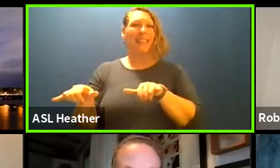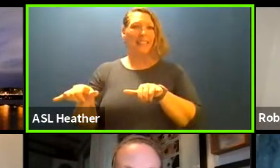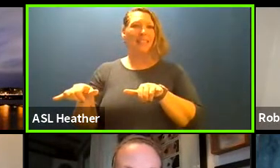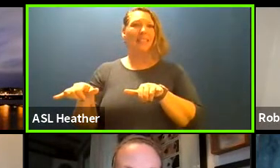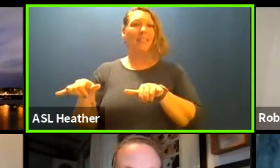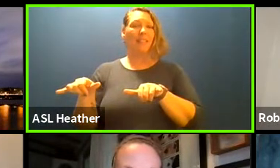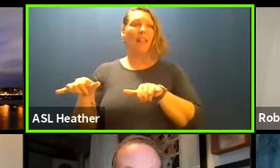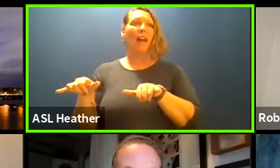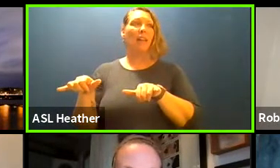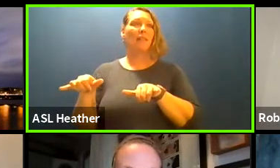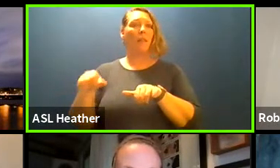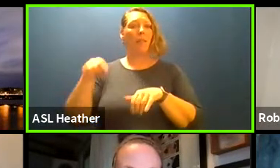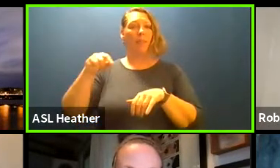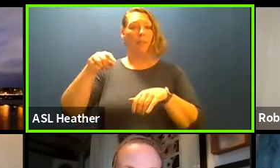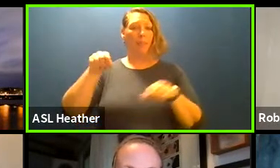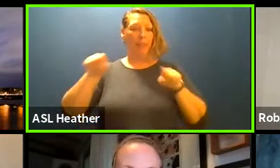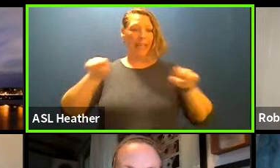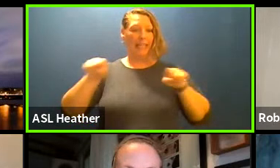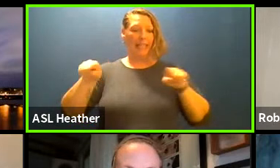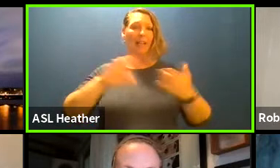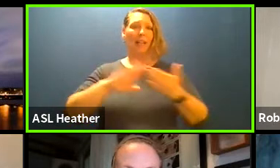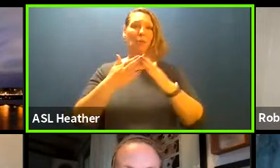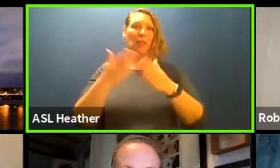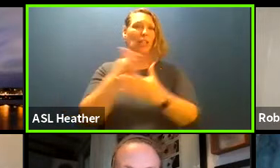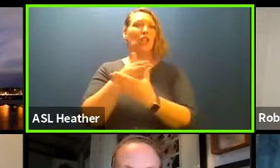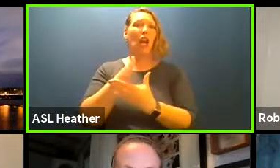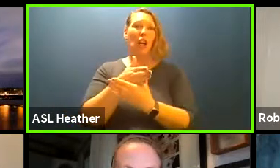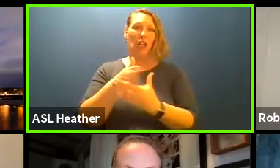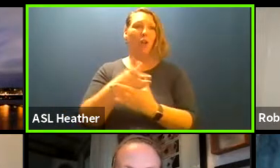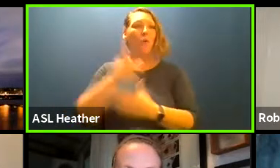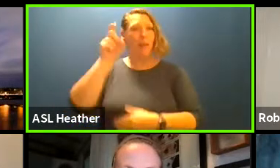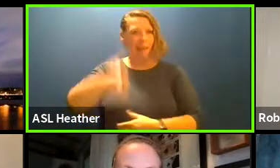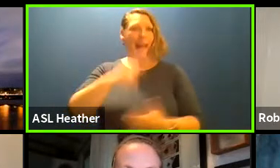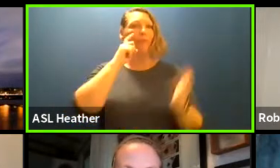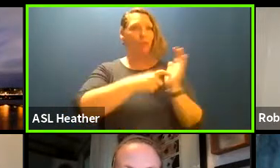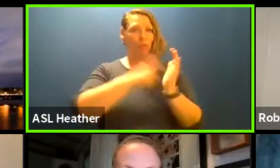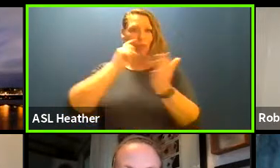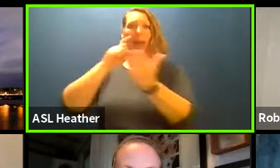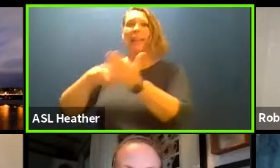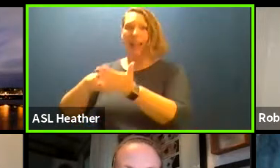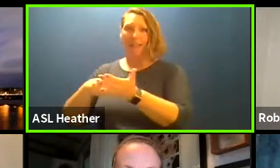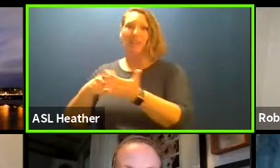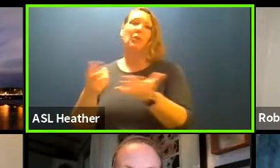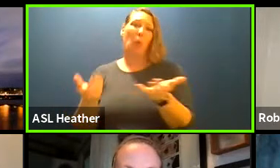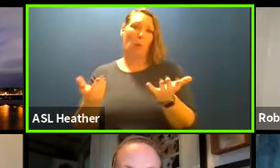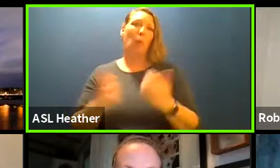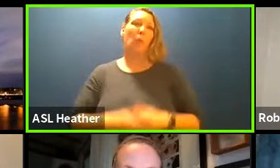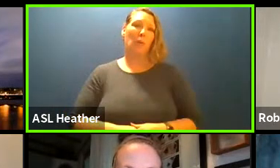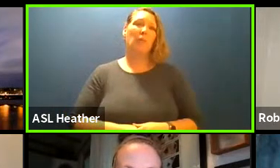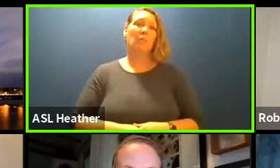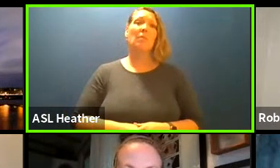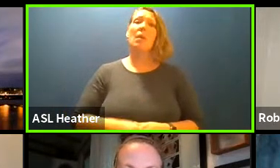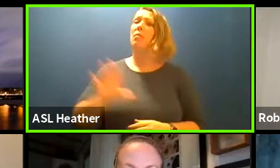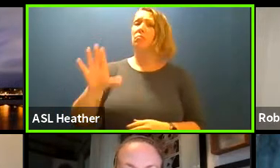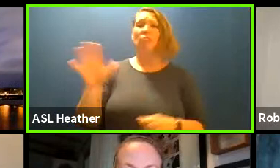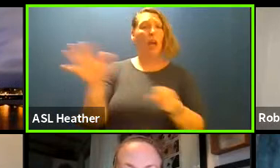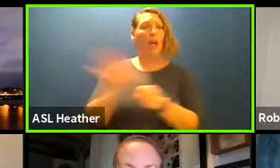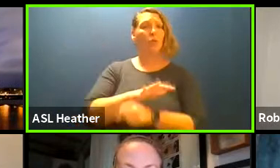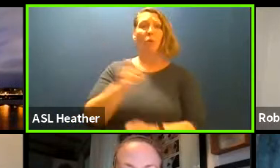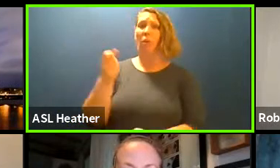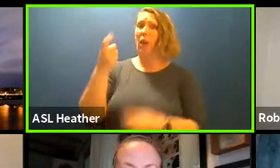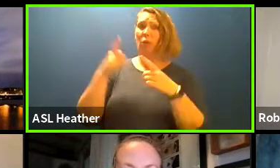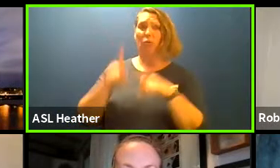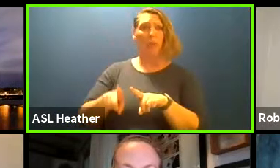that these communities share and that we have to recognize. So, and I totally agree with